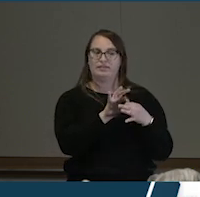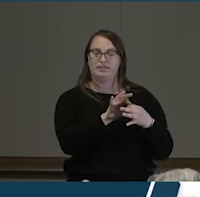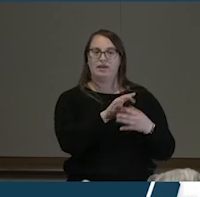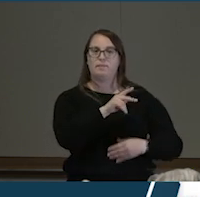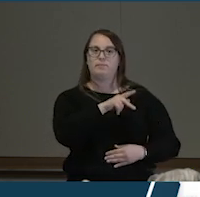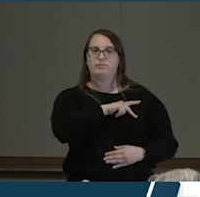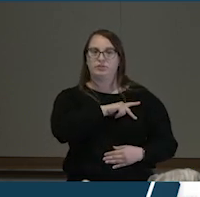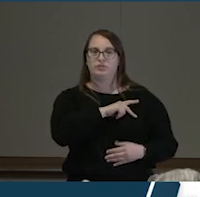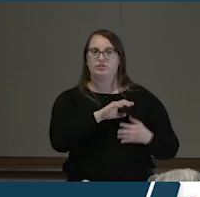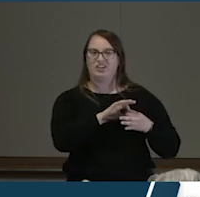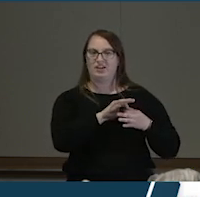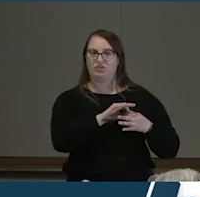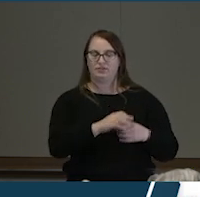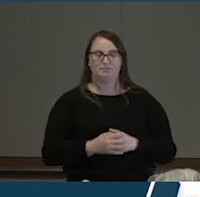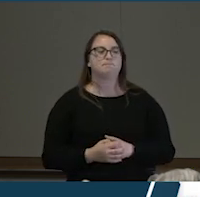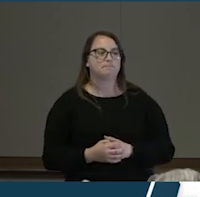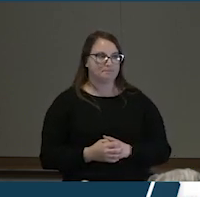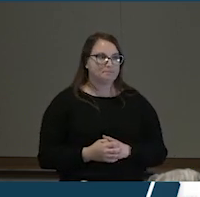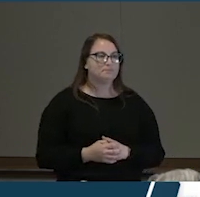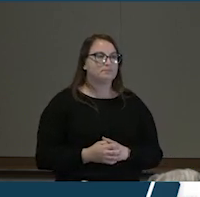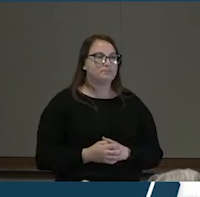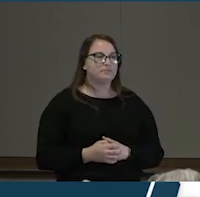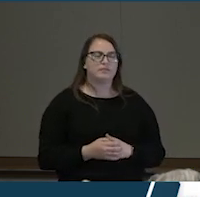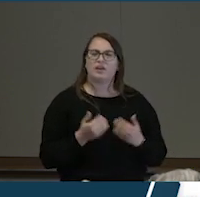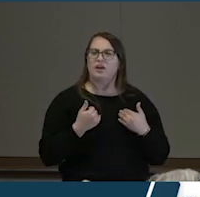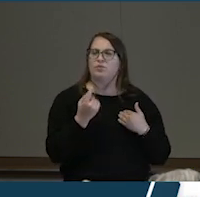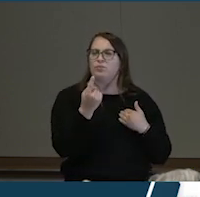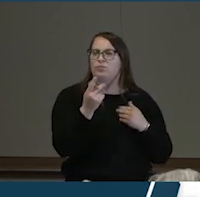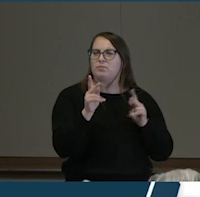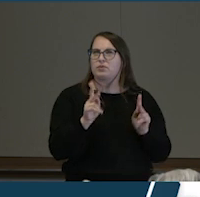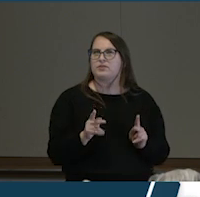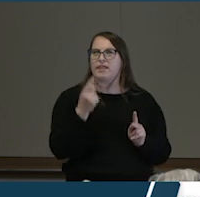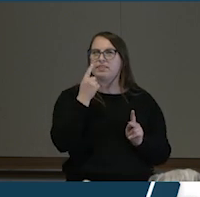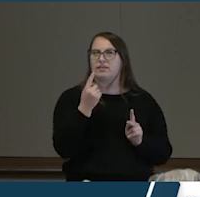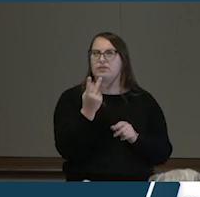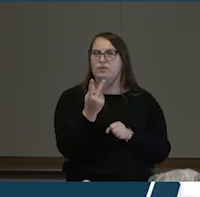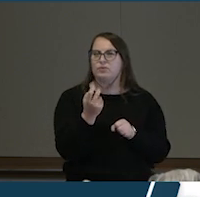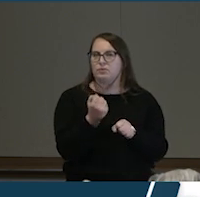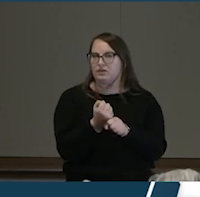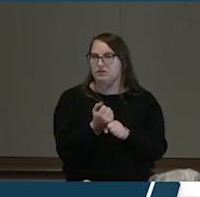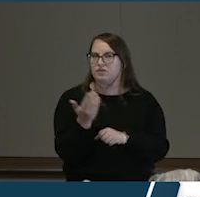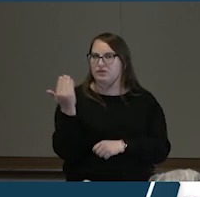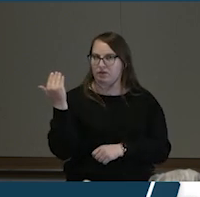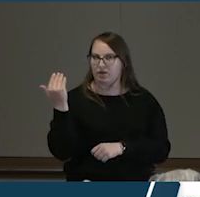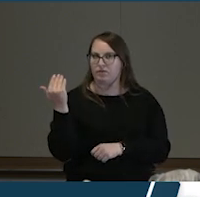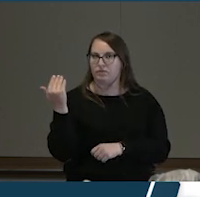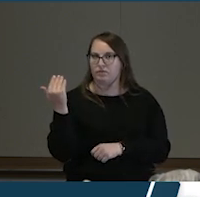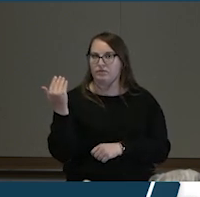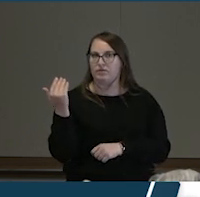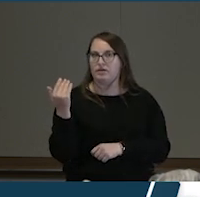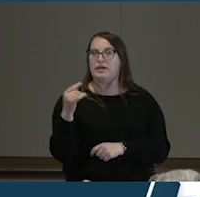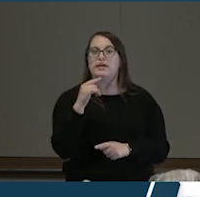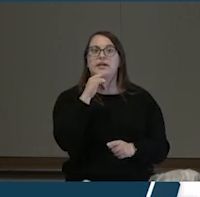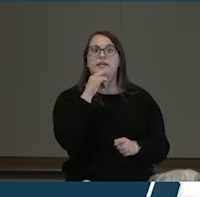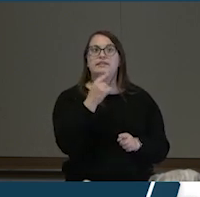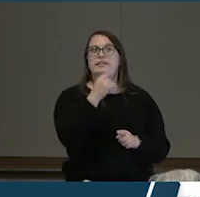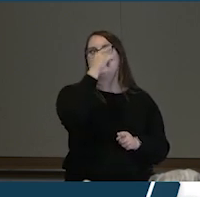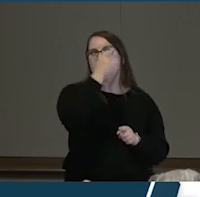had someone 2 years ago that was the sibling,